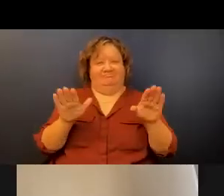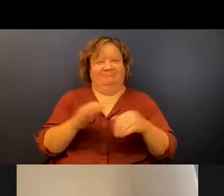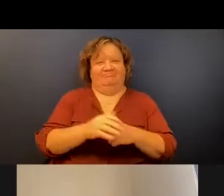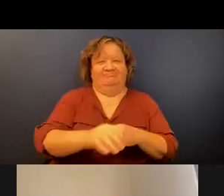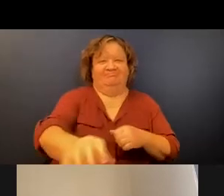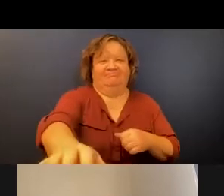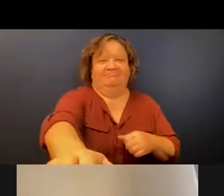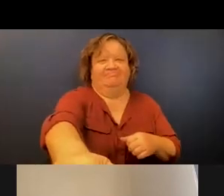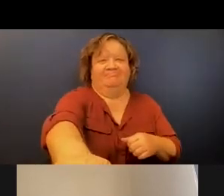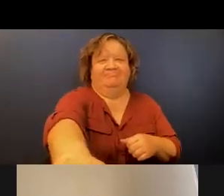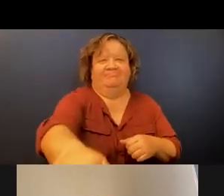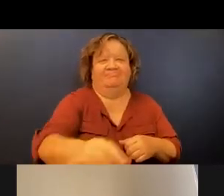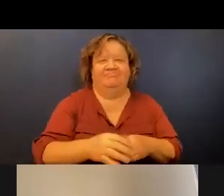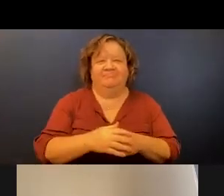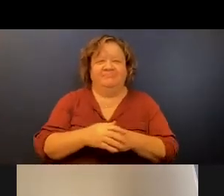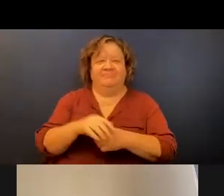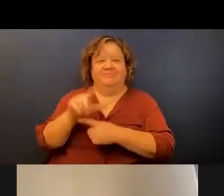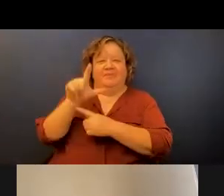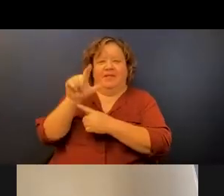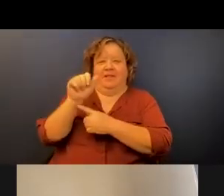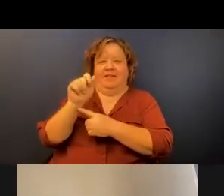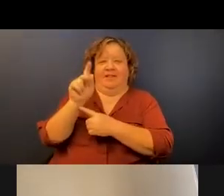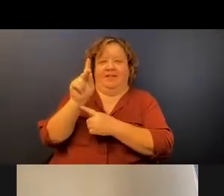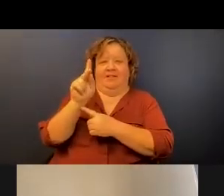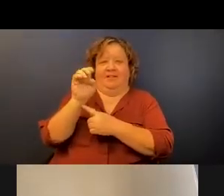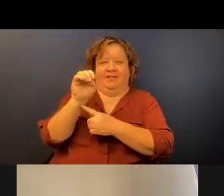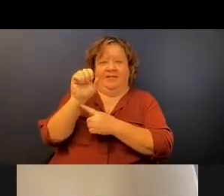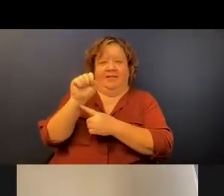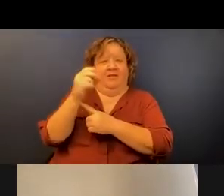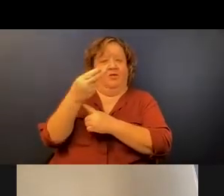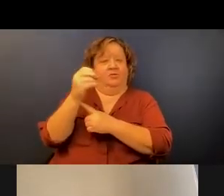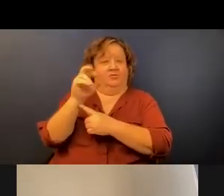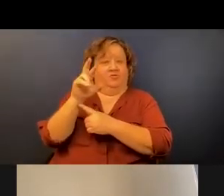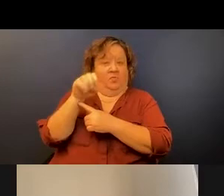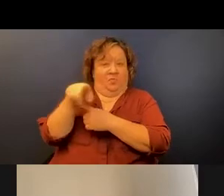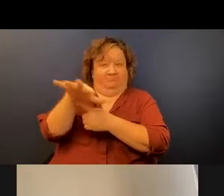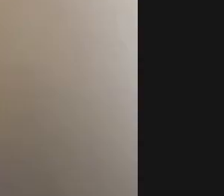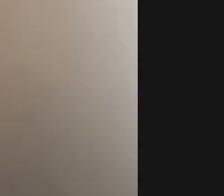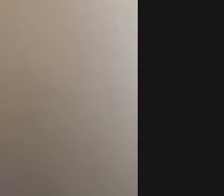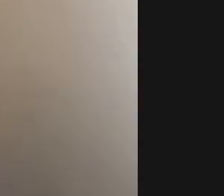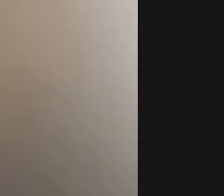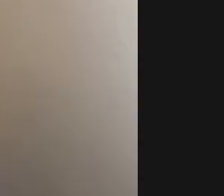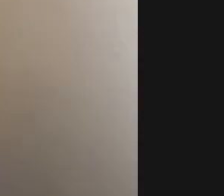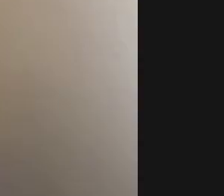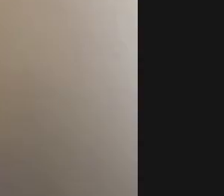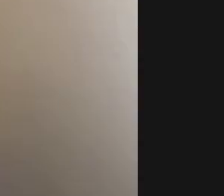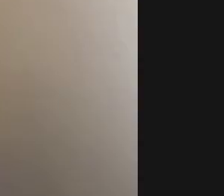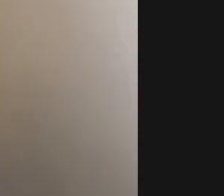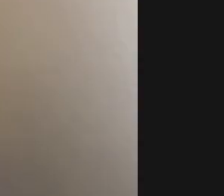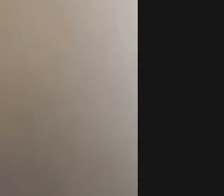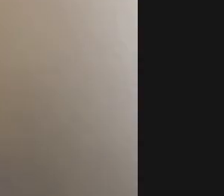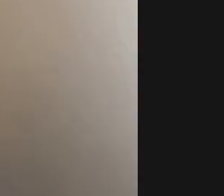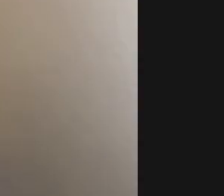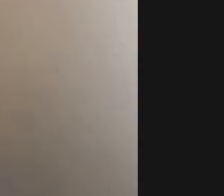swimming, wheelchair basketball, obviously, and several other wonderful sports. And that's just a small story, but there are